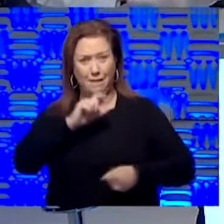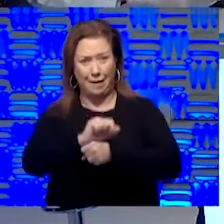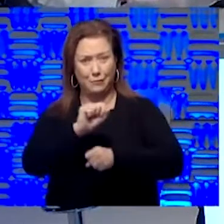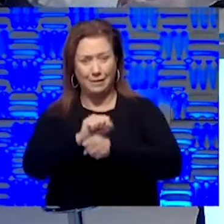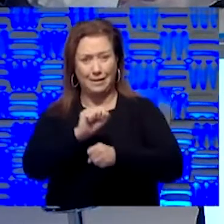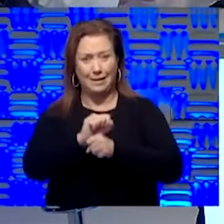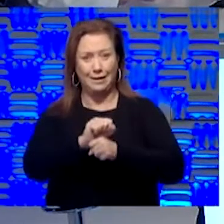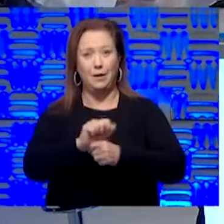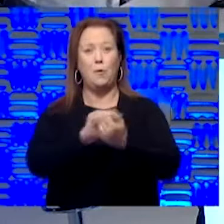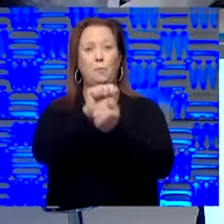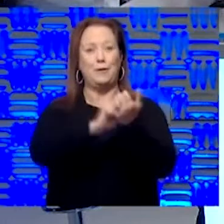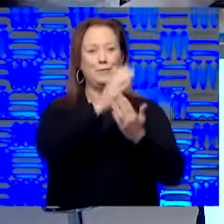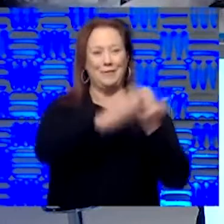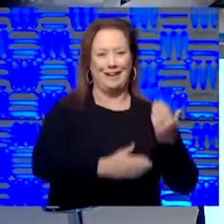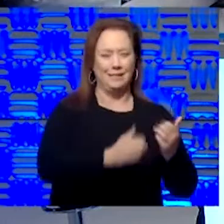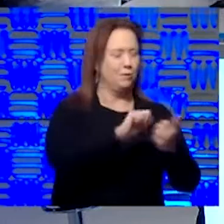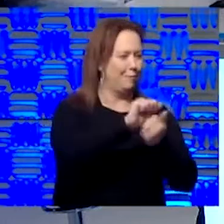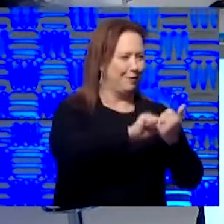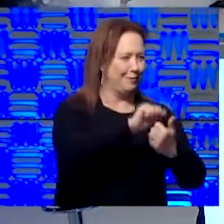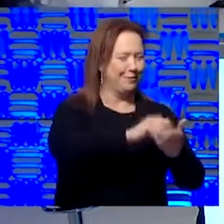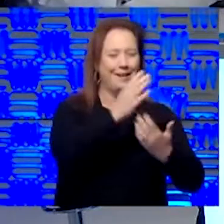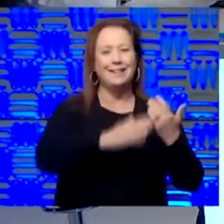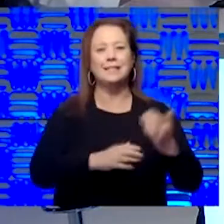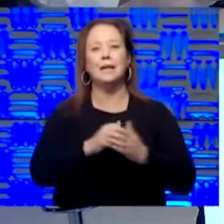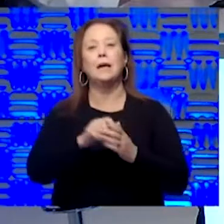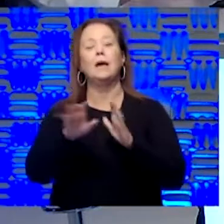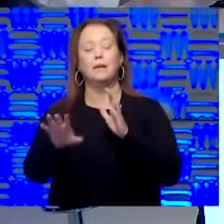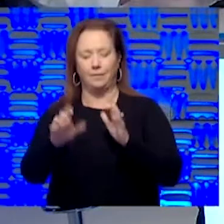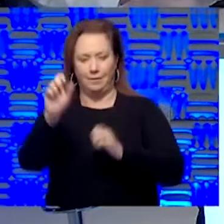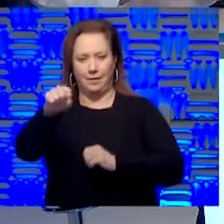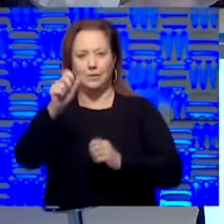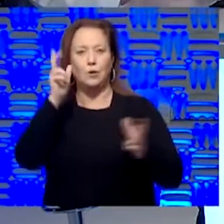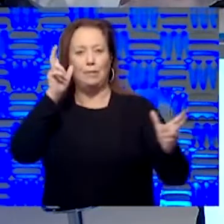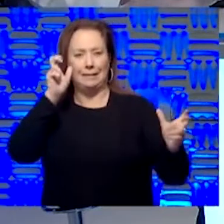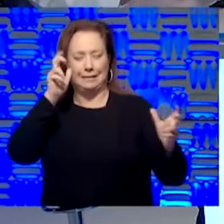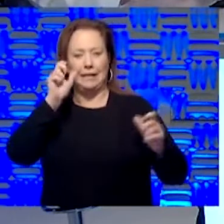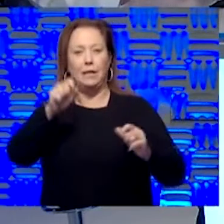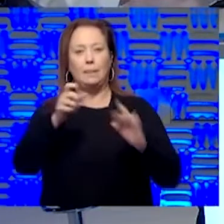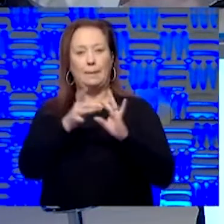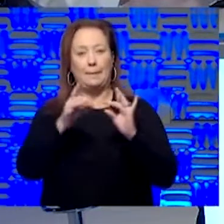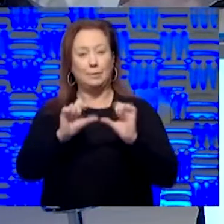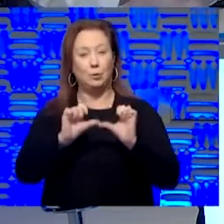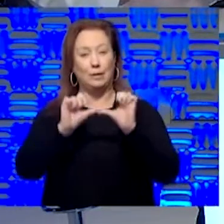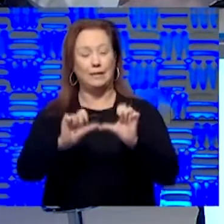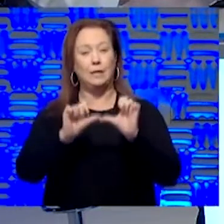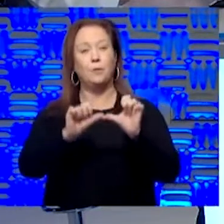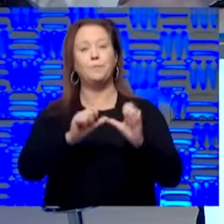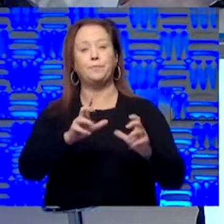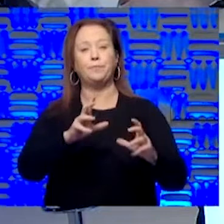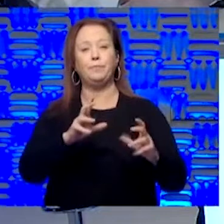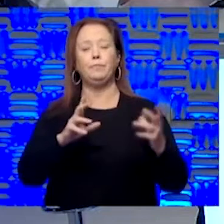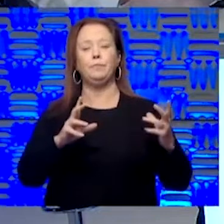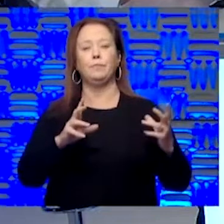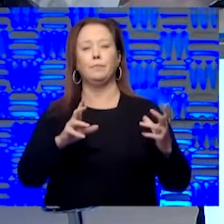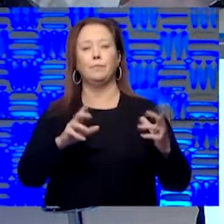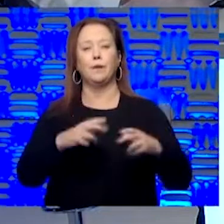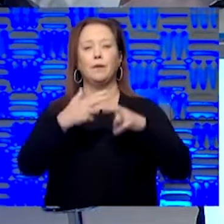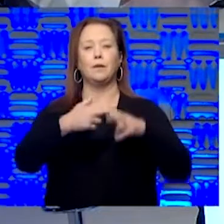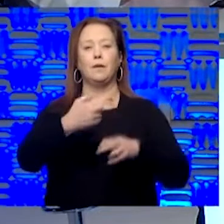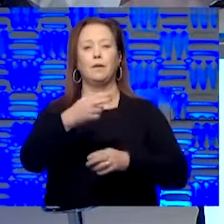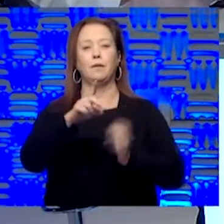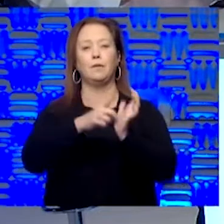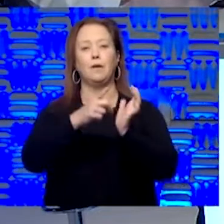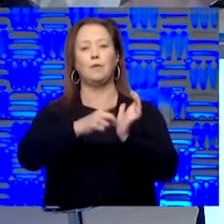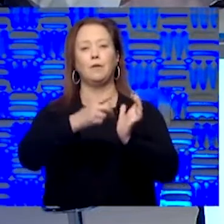me? Wash your hands. Yeah, I think they're Wash picking your out hands. what they want to hear, though. But we'll keep the message going. But I was referred to as Dr.